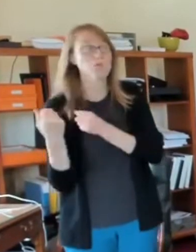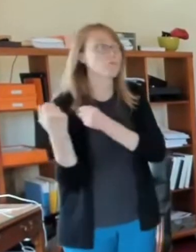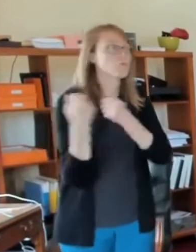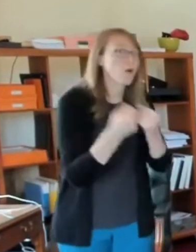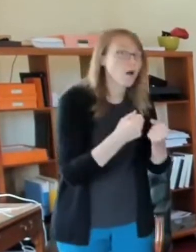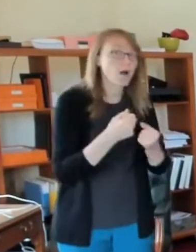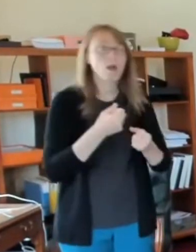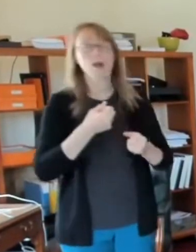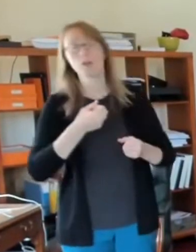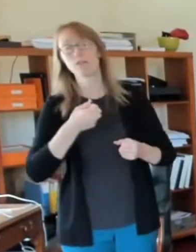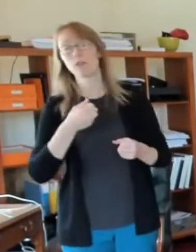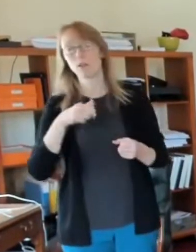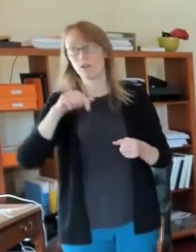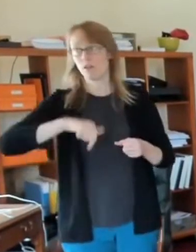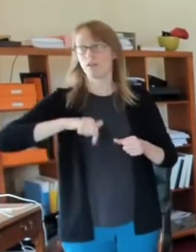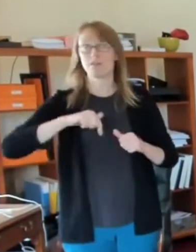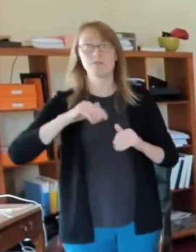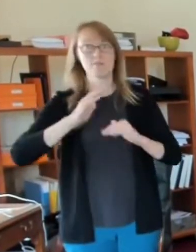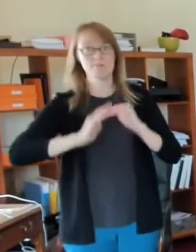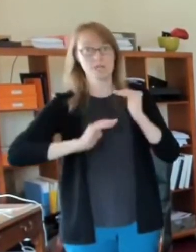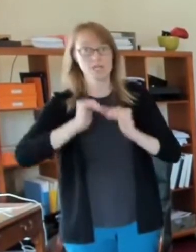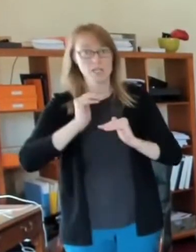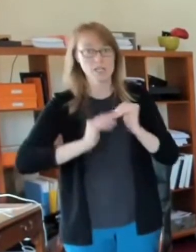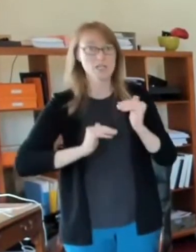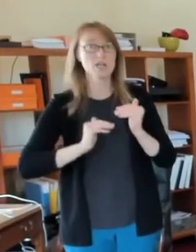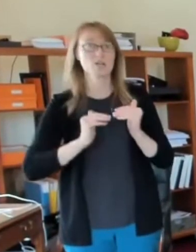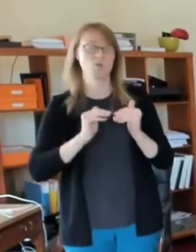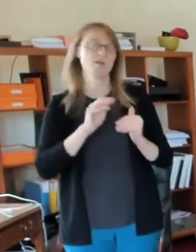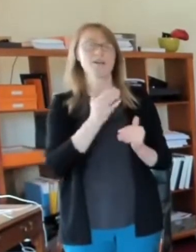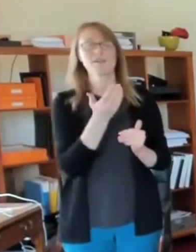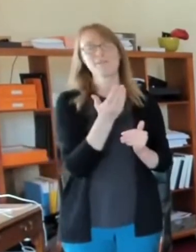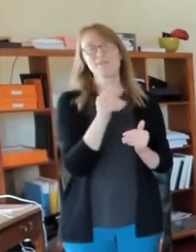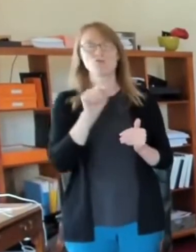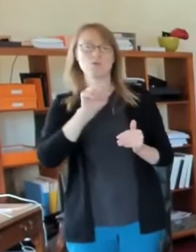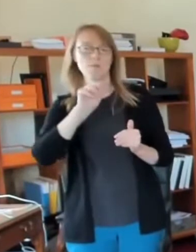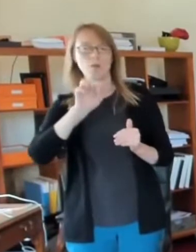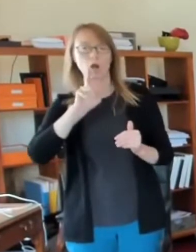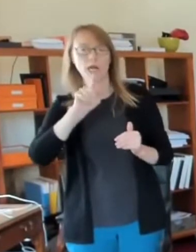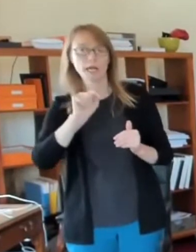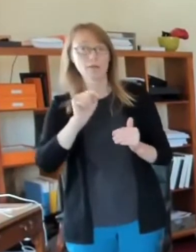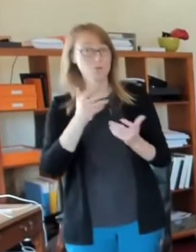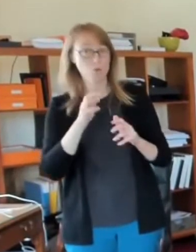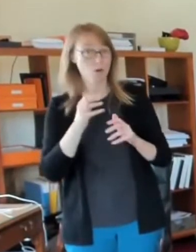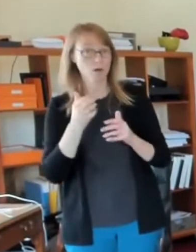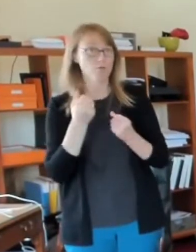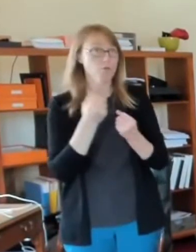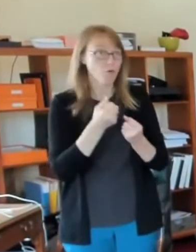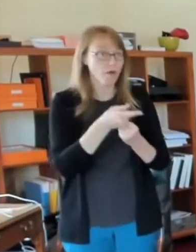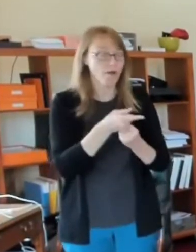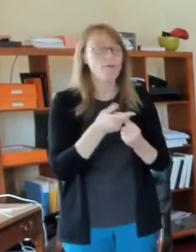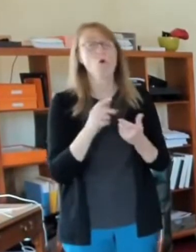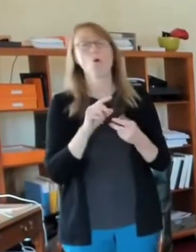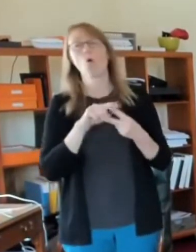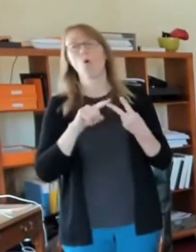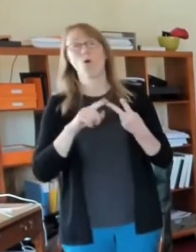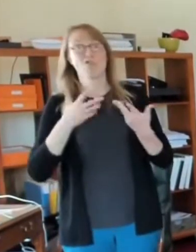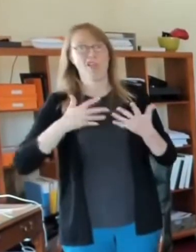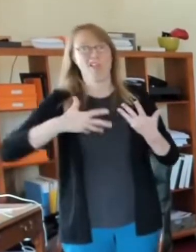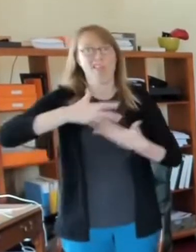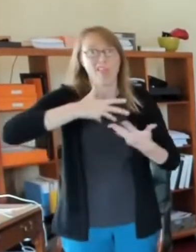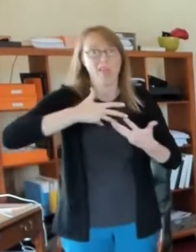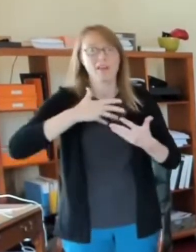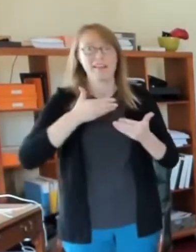work. Two, because you don't want to be around a lot of people. And so what is this used